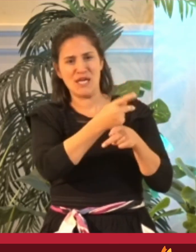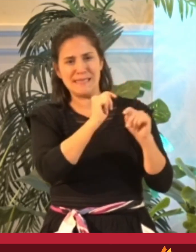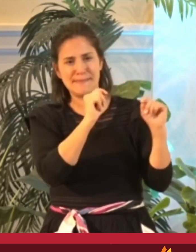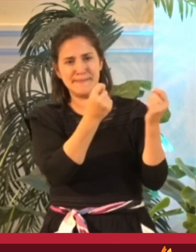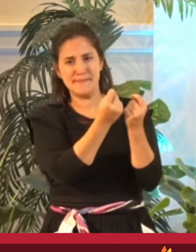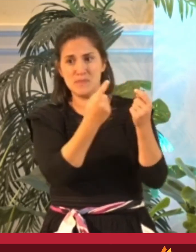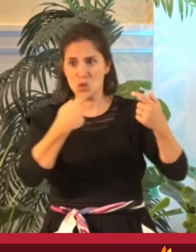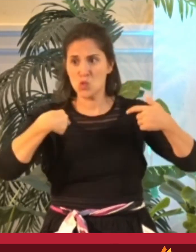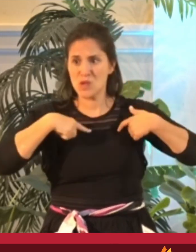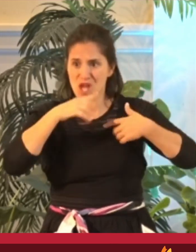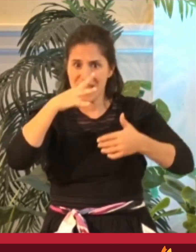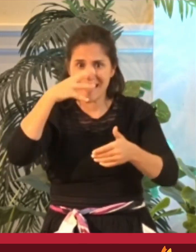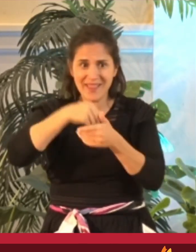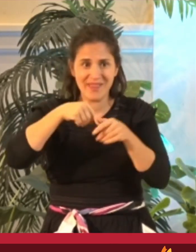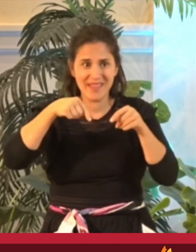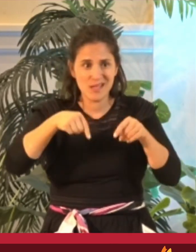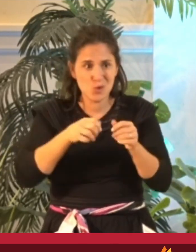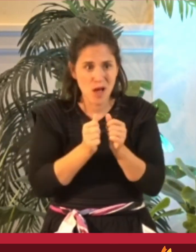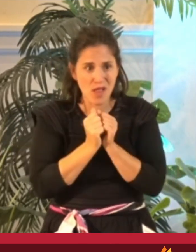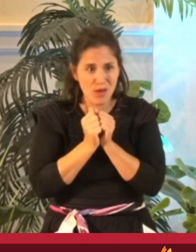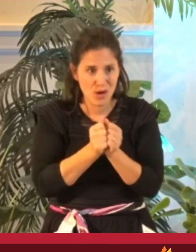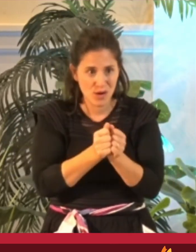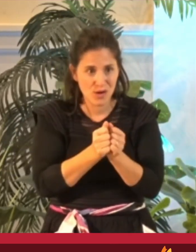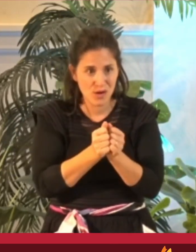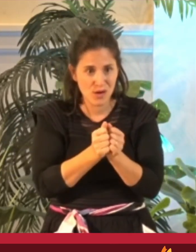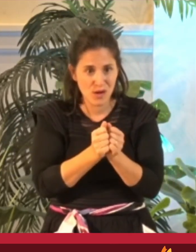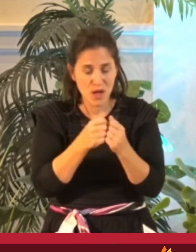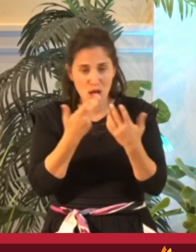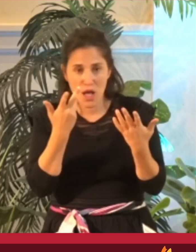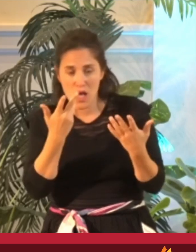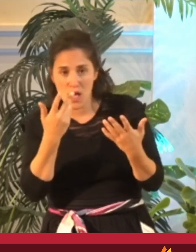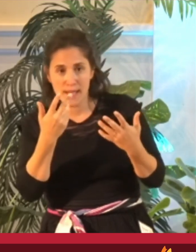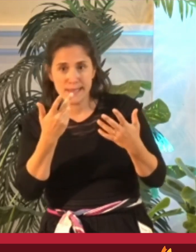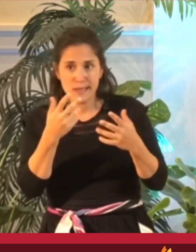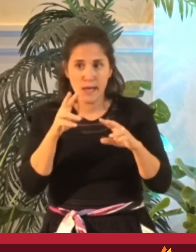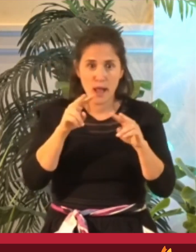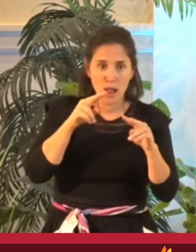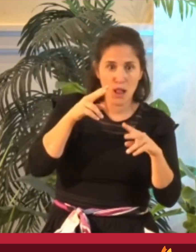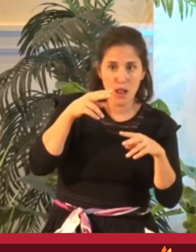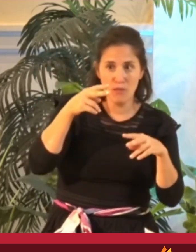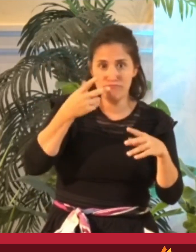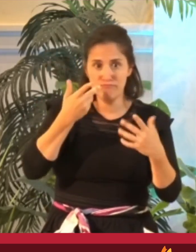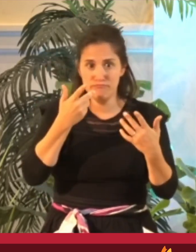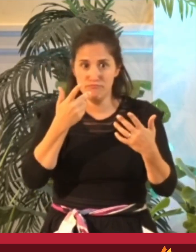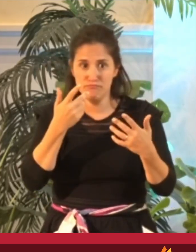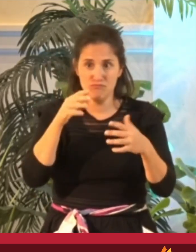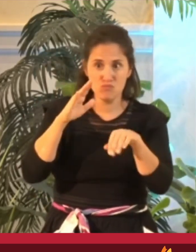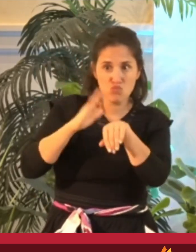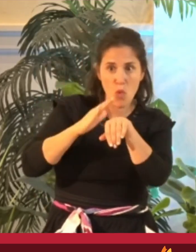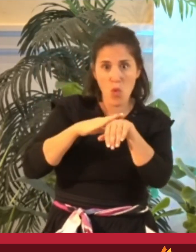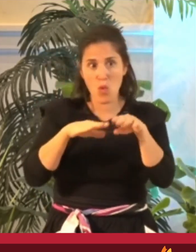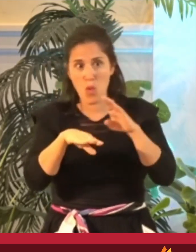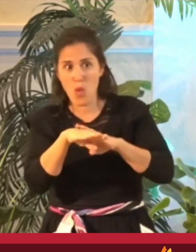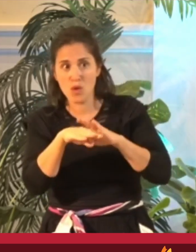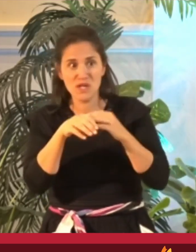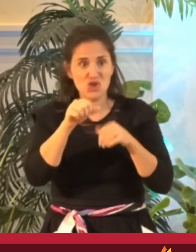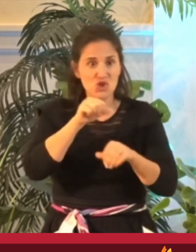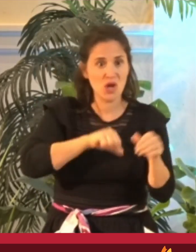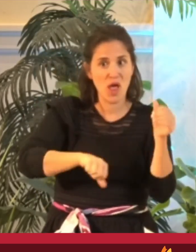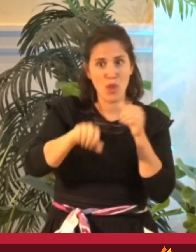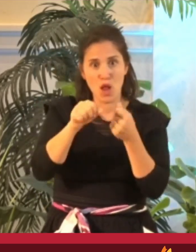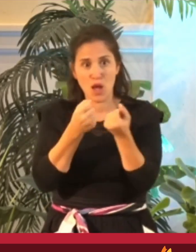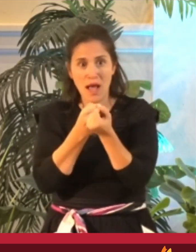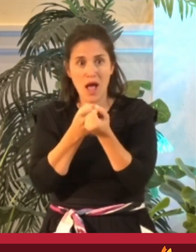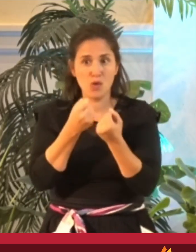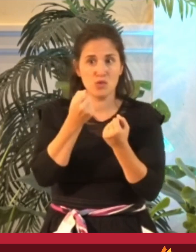in this together. Looking out for each other is something we all do. And for those of you already part